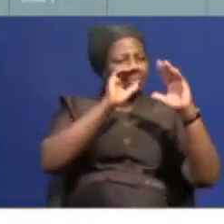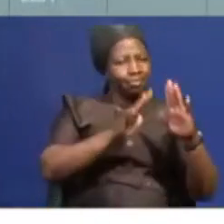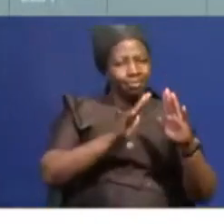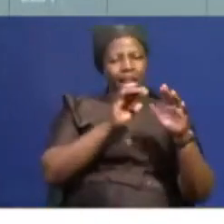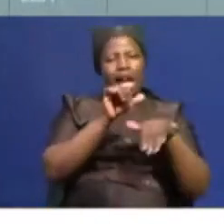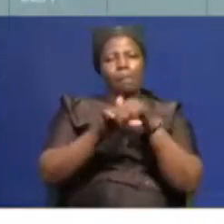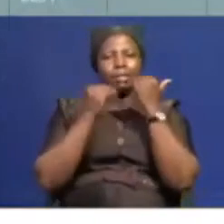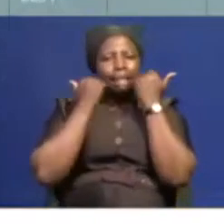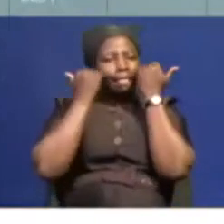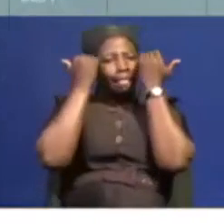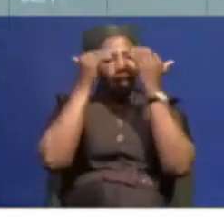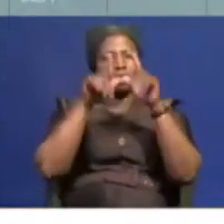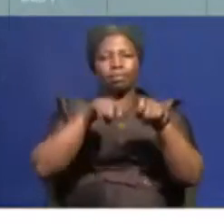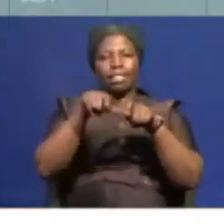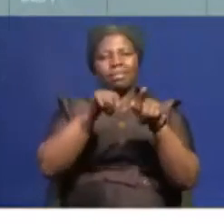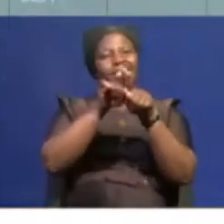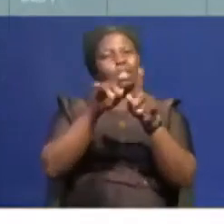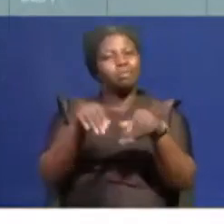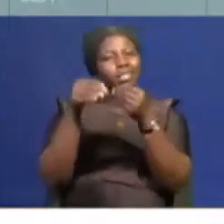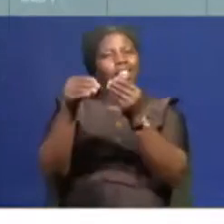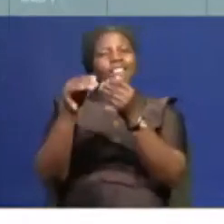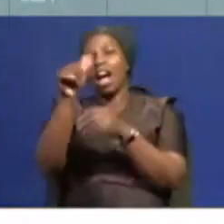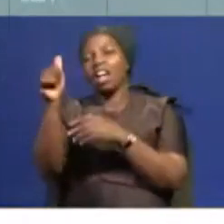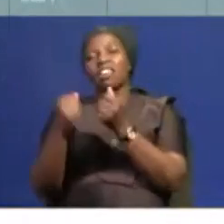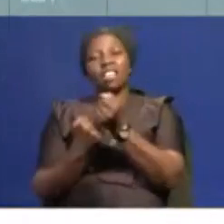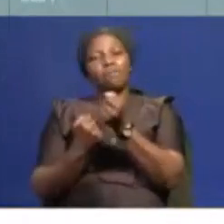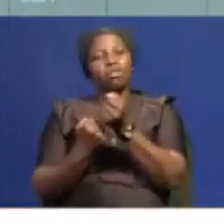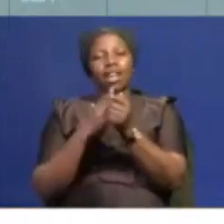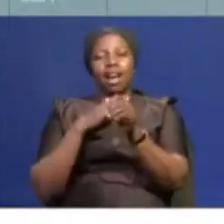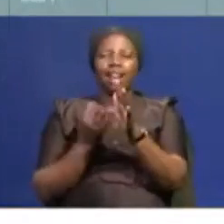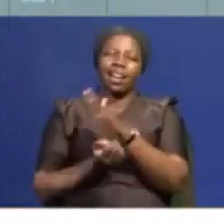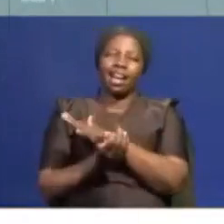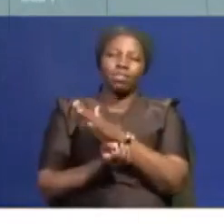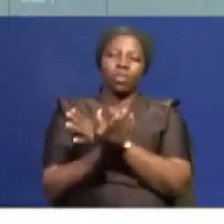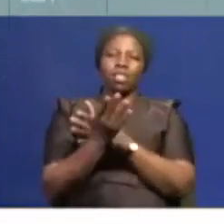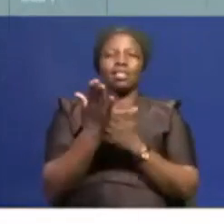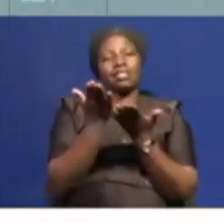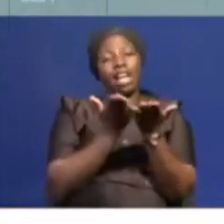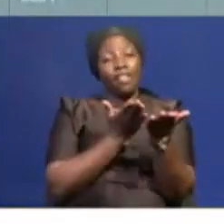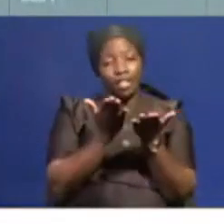well as to offer other support and counseling services.